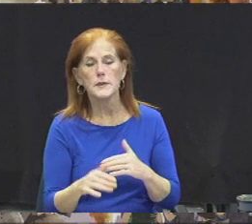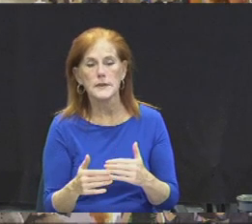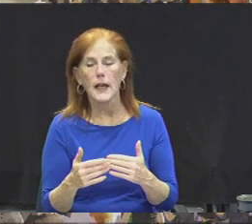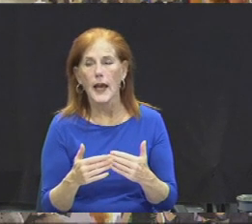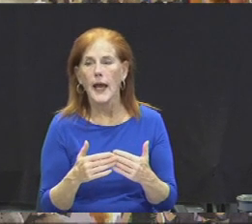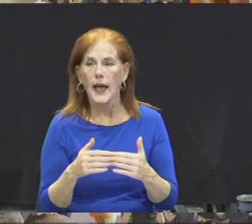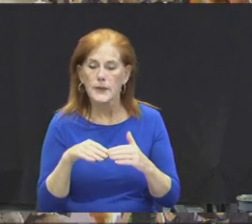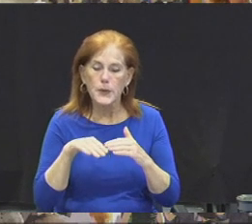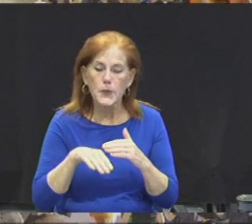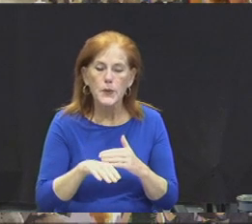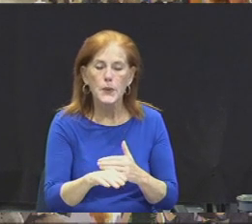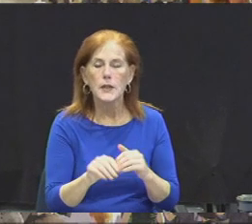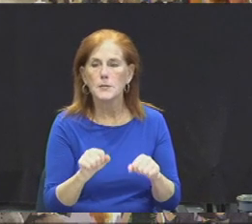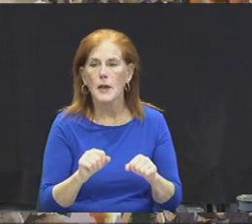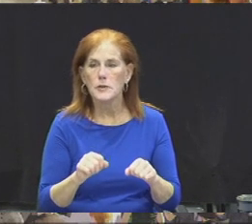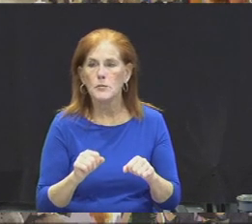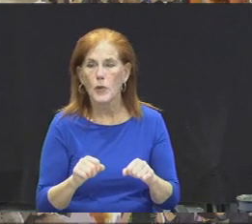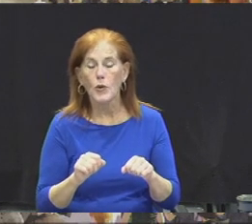it's welcoming for everyone.